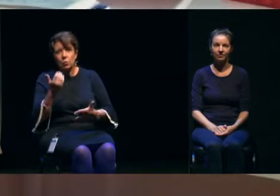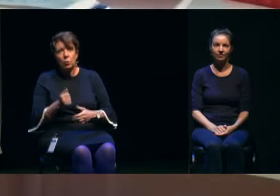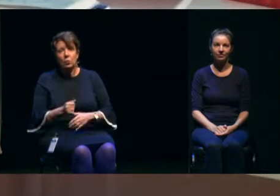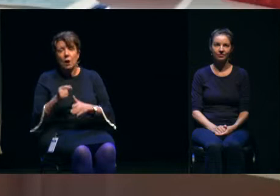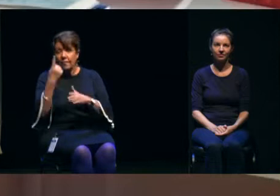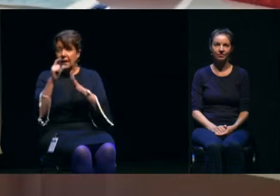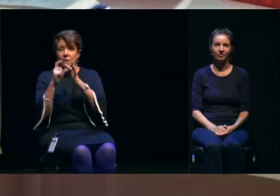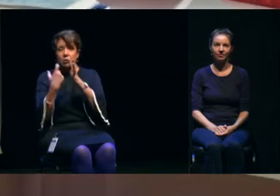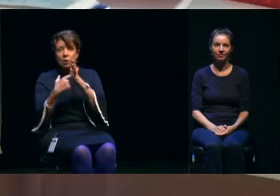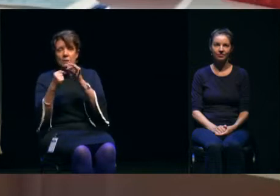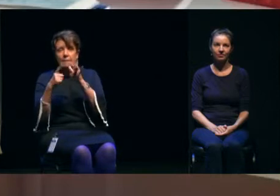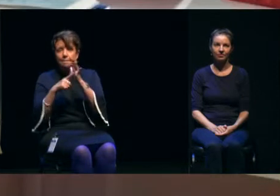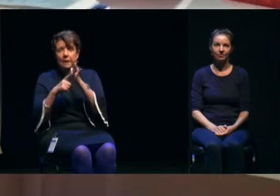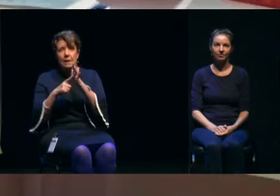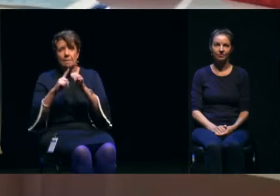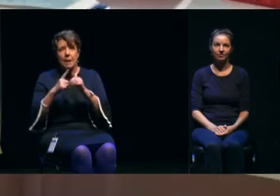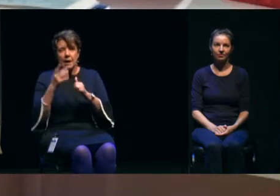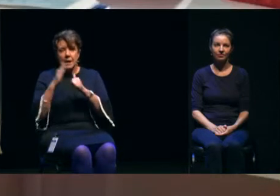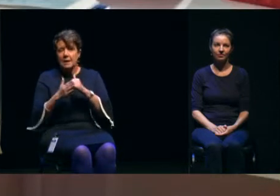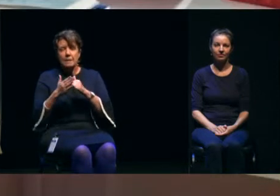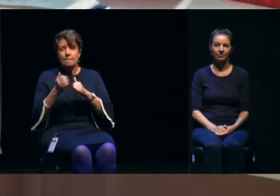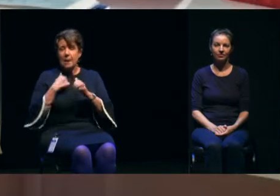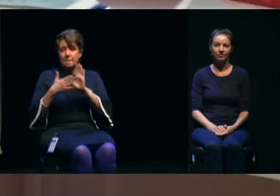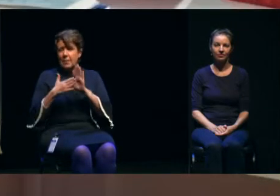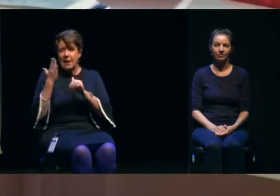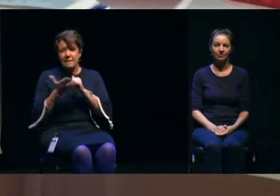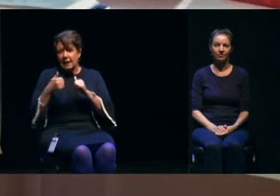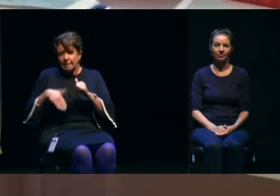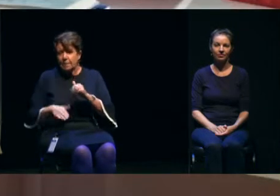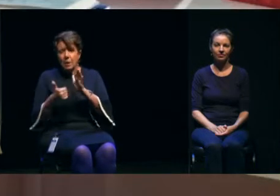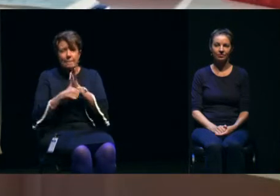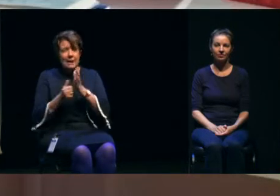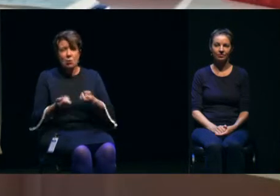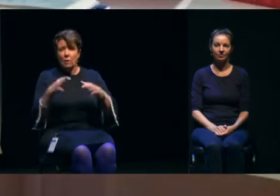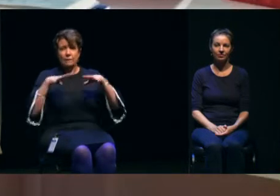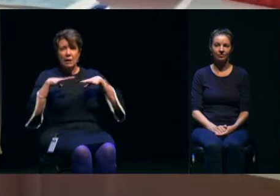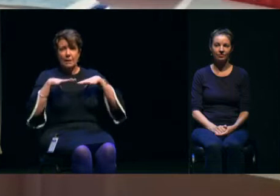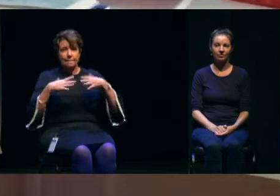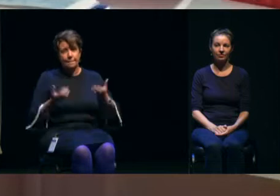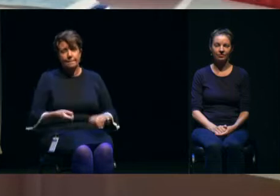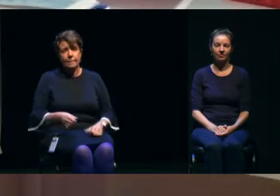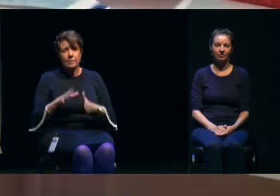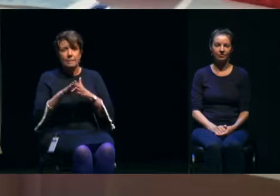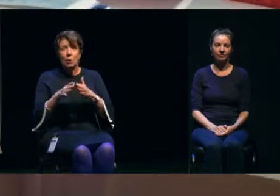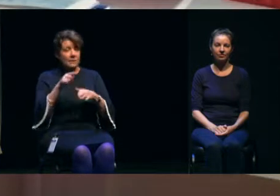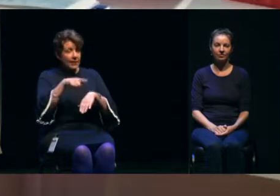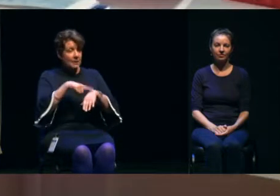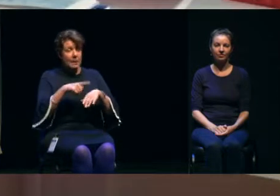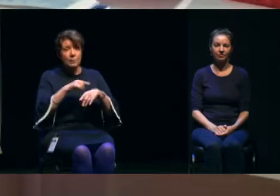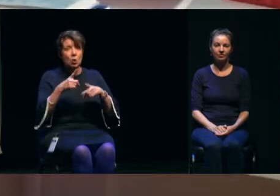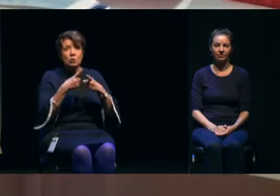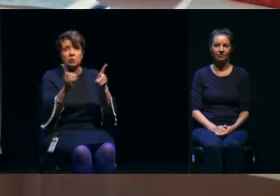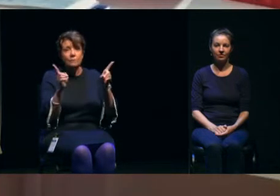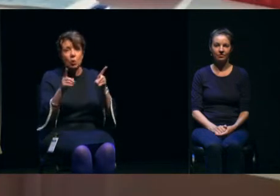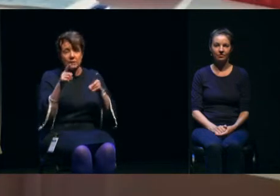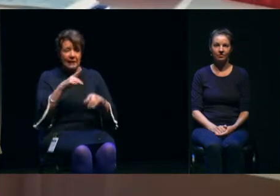doctor's bills. But my mother never had any pocket money. She didn't have any freedom because at the time there was no divorce in Chile. Chile